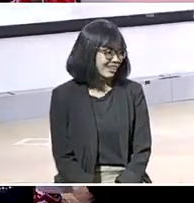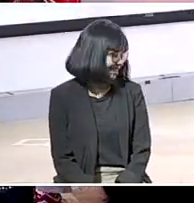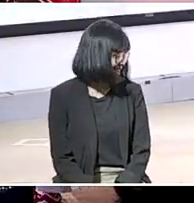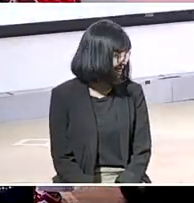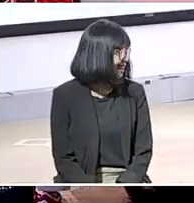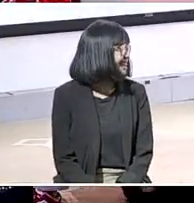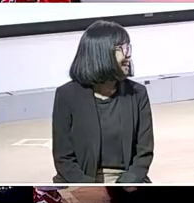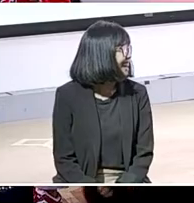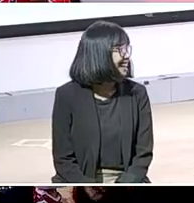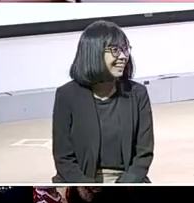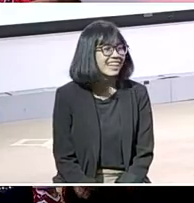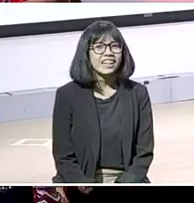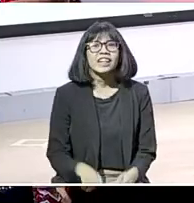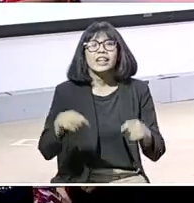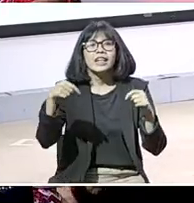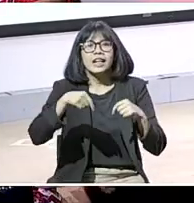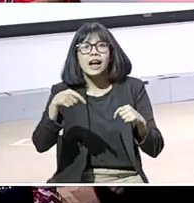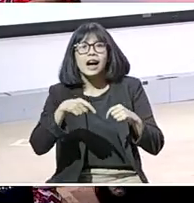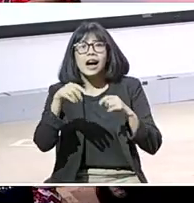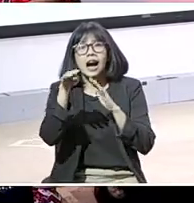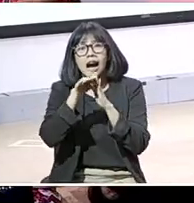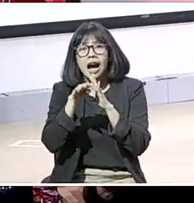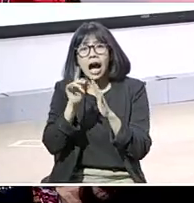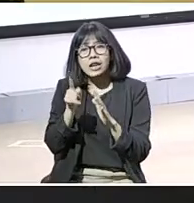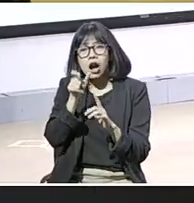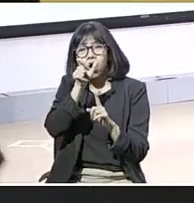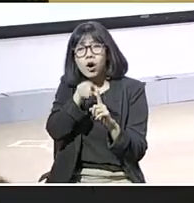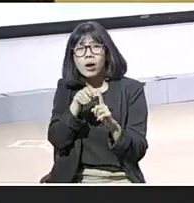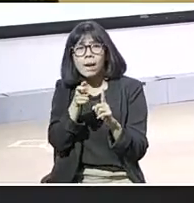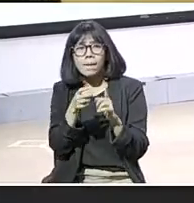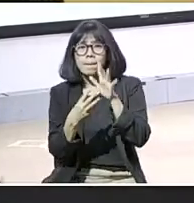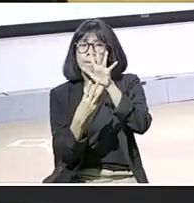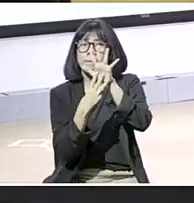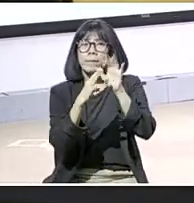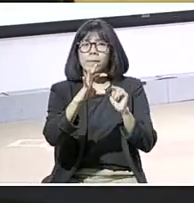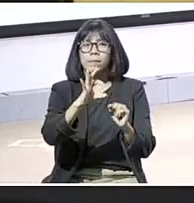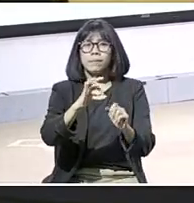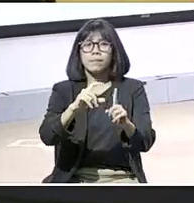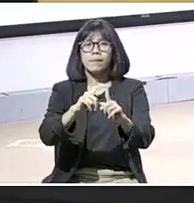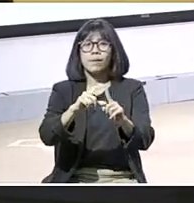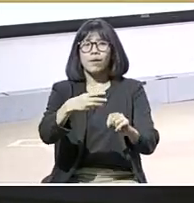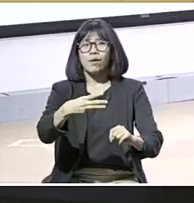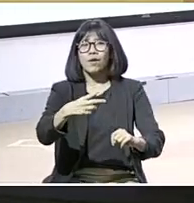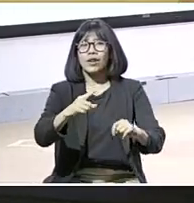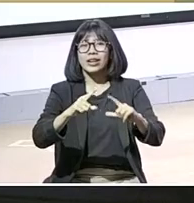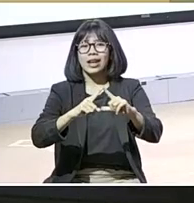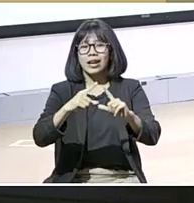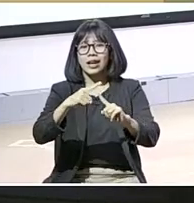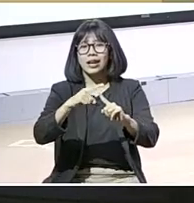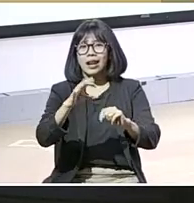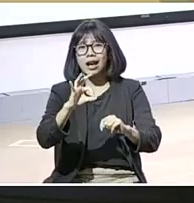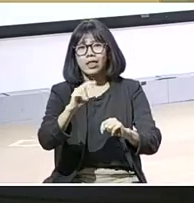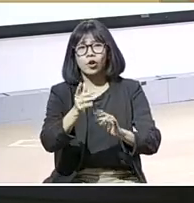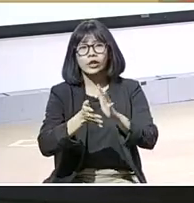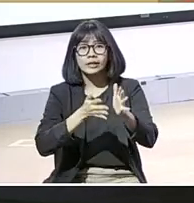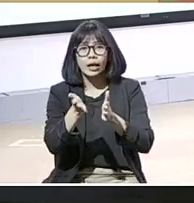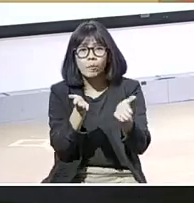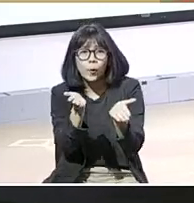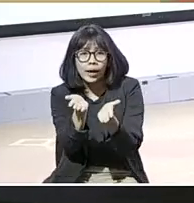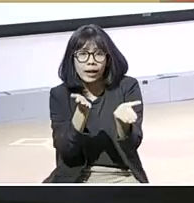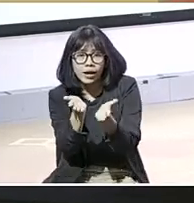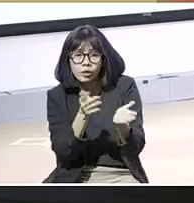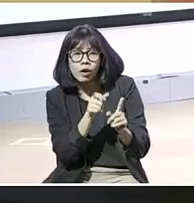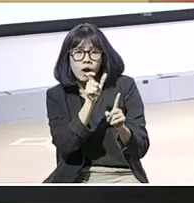Before I pass the floor to our amazing moderator, first I will introduce our amazing moderator. He is an